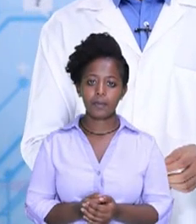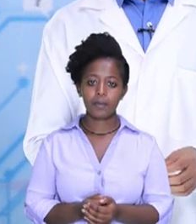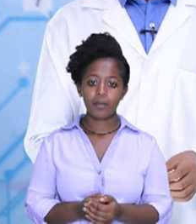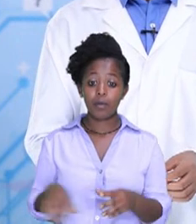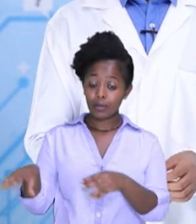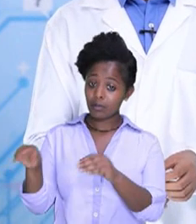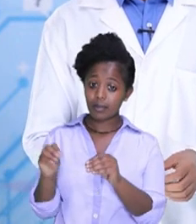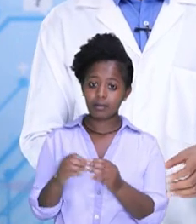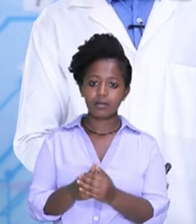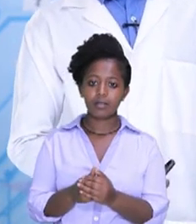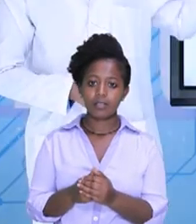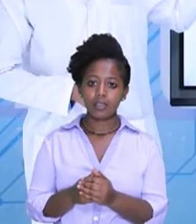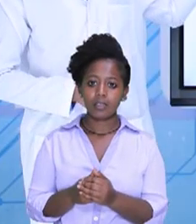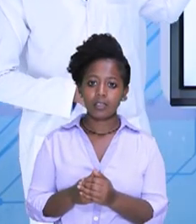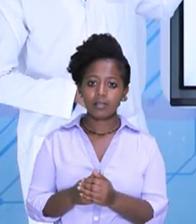Students,